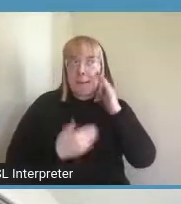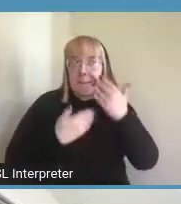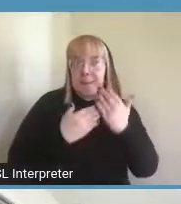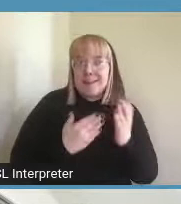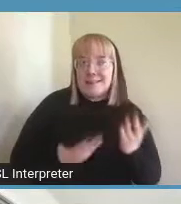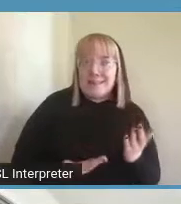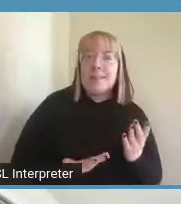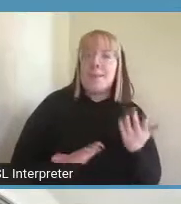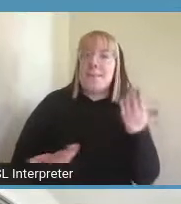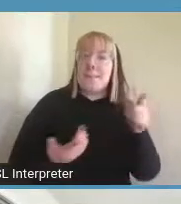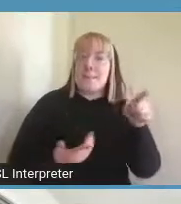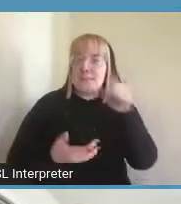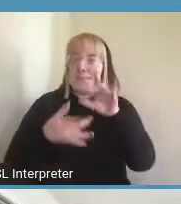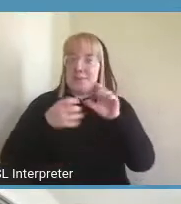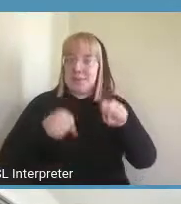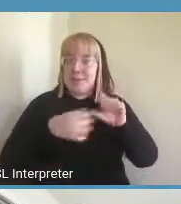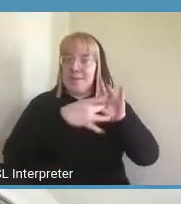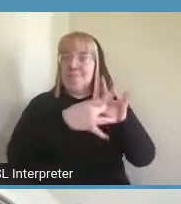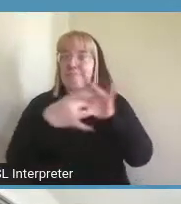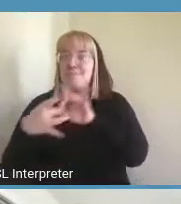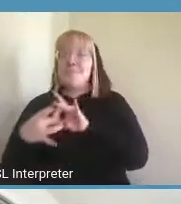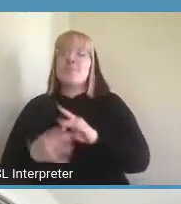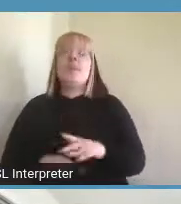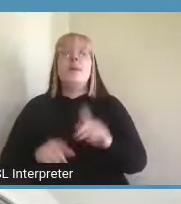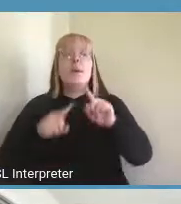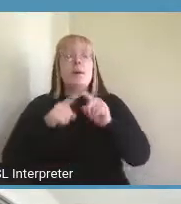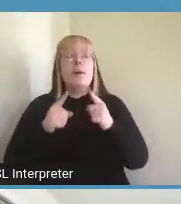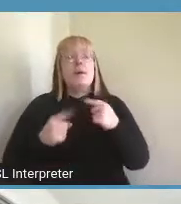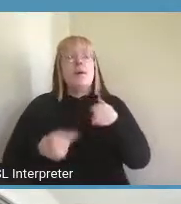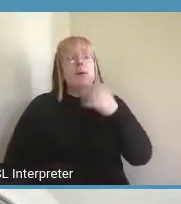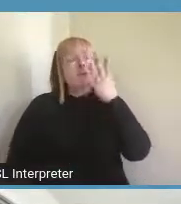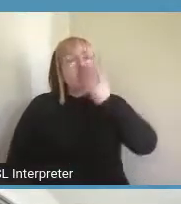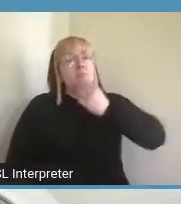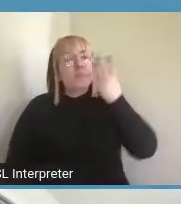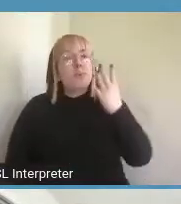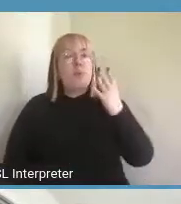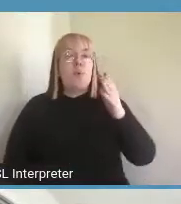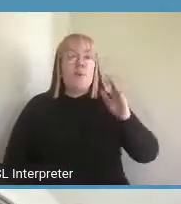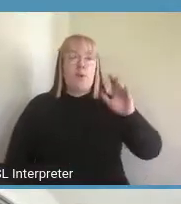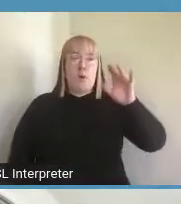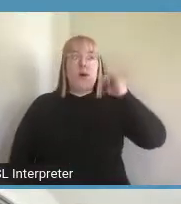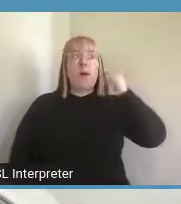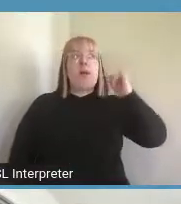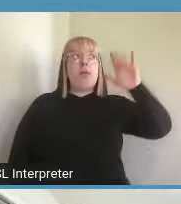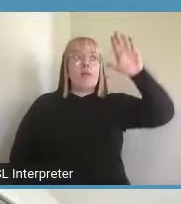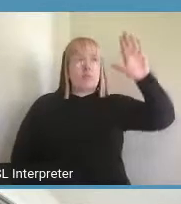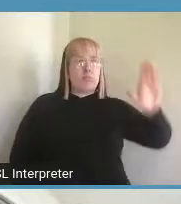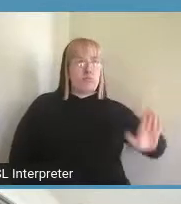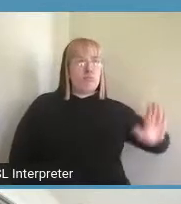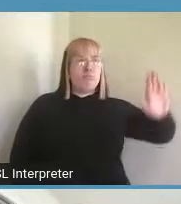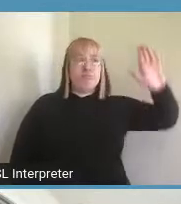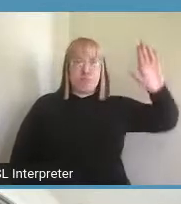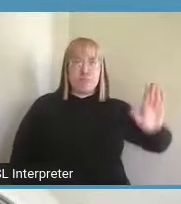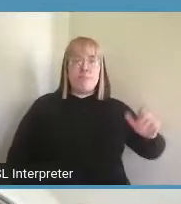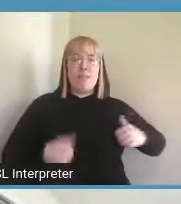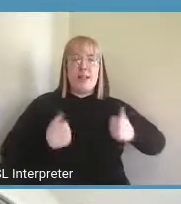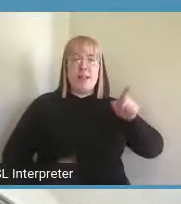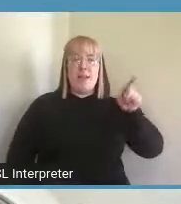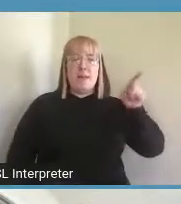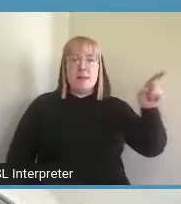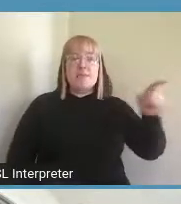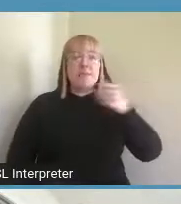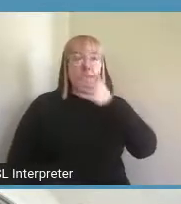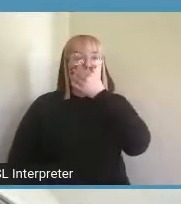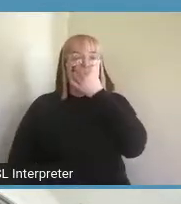of you can relate. But I'm situated in the beautiful central coast of California, which is Ohlone, Costanoan,